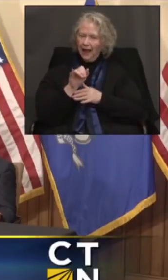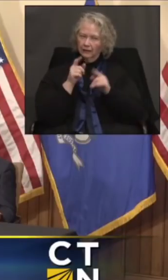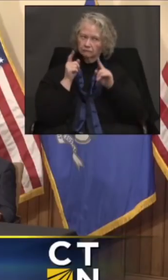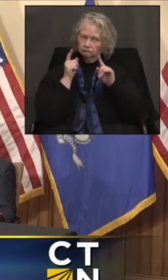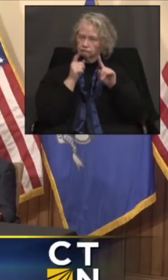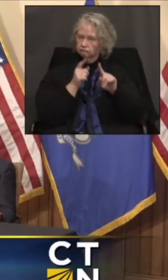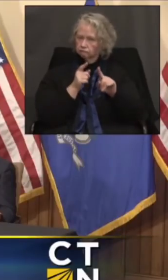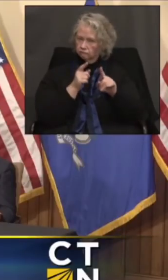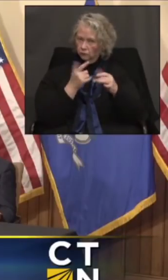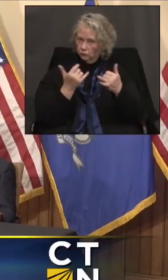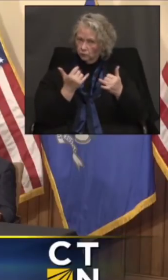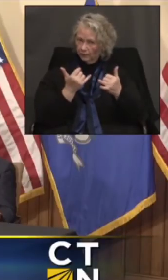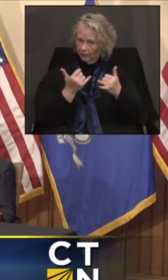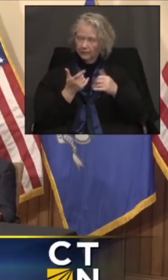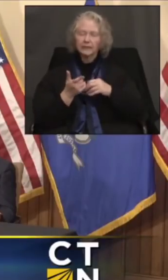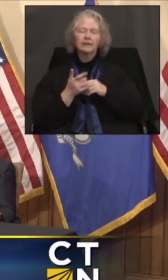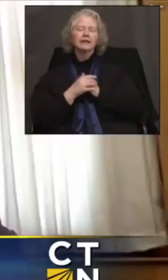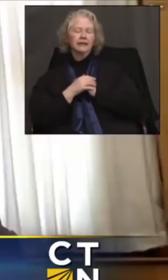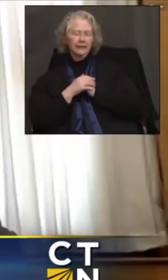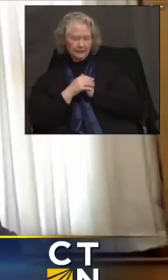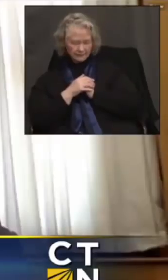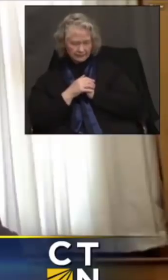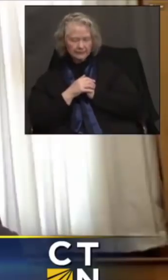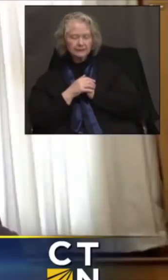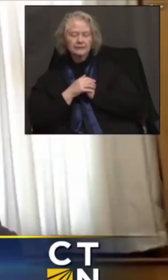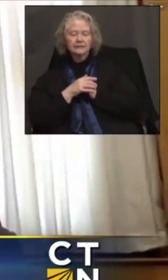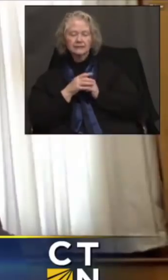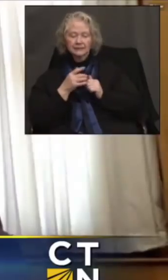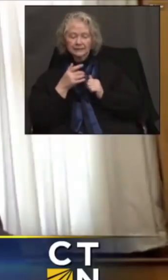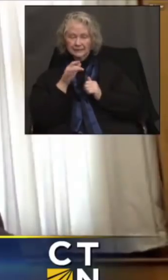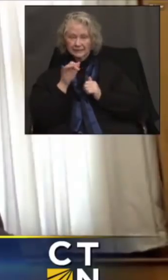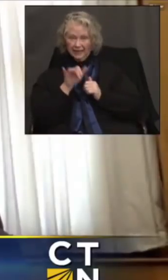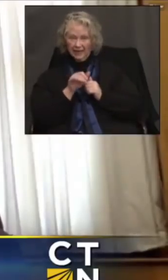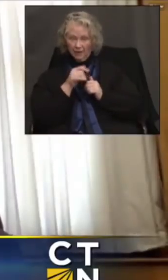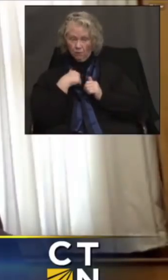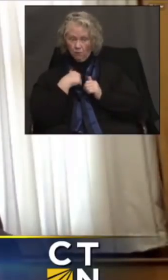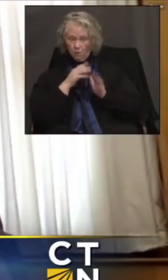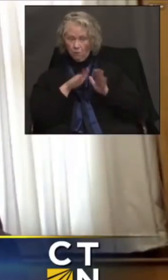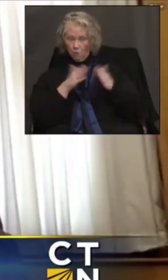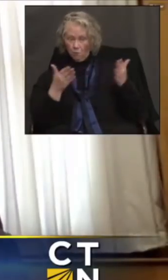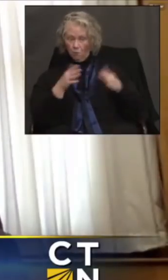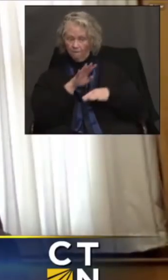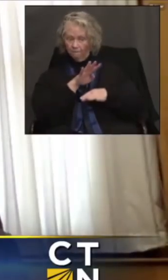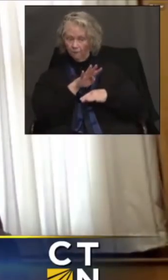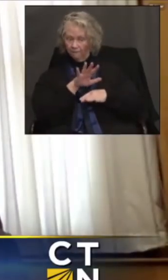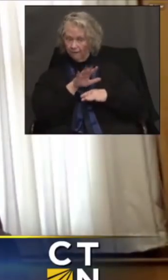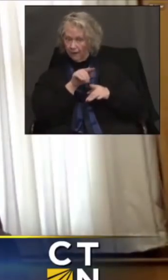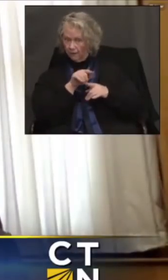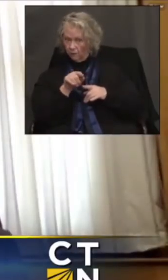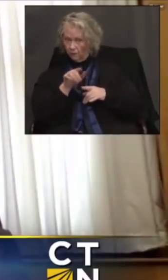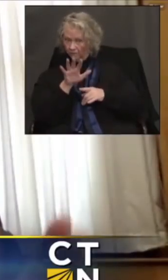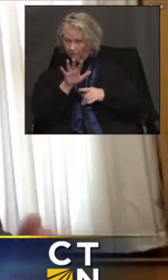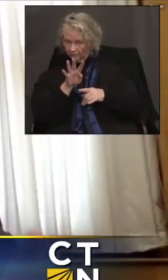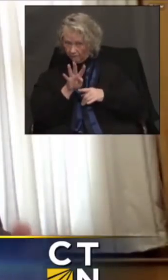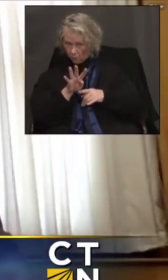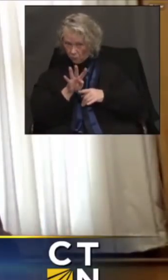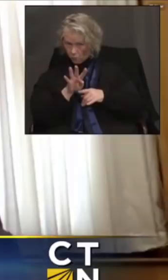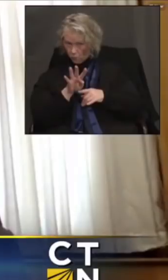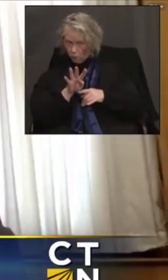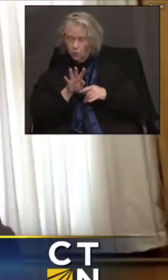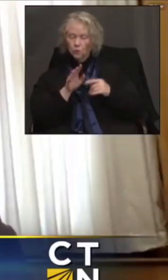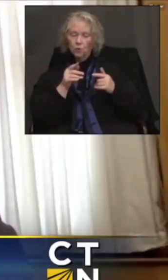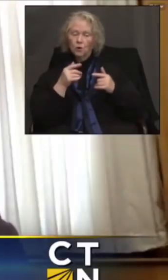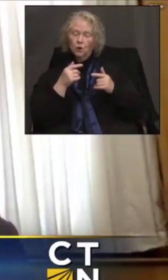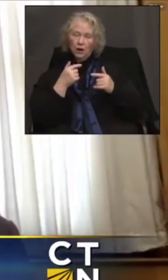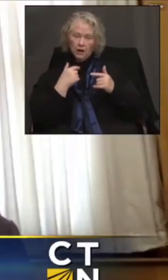that for us? We do. So as we added the 45 to 54 into the denominator, if you will, into the target